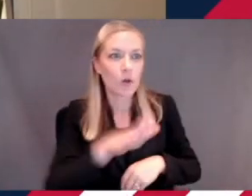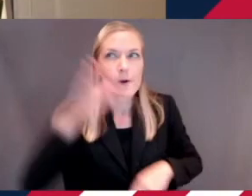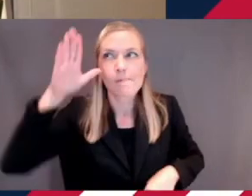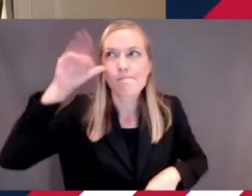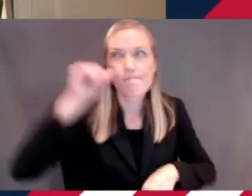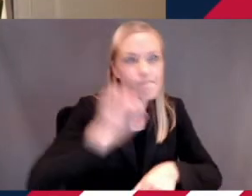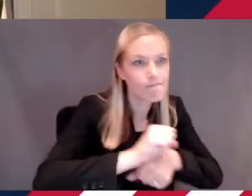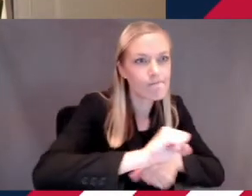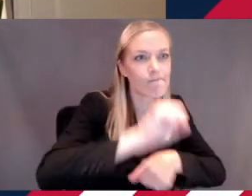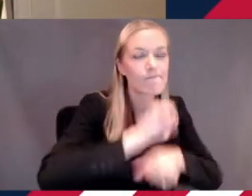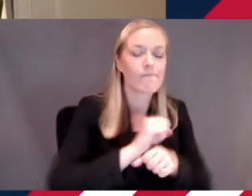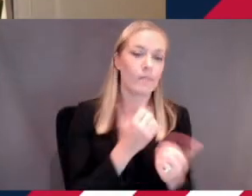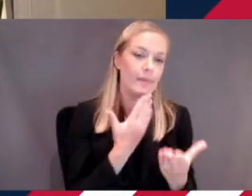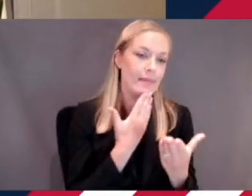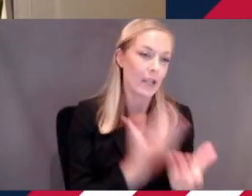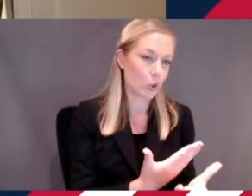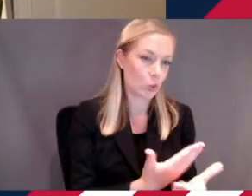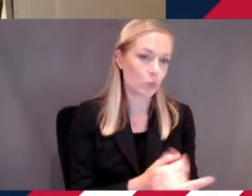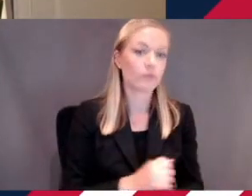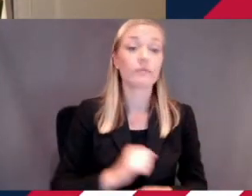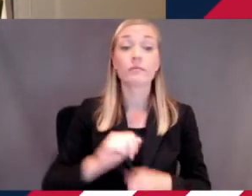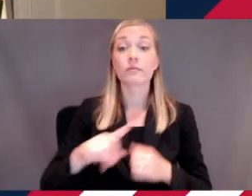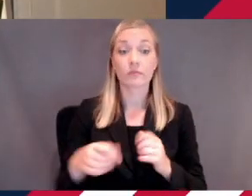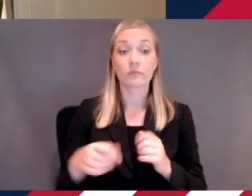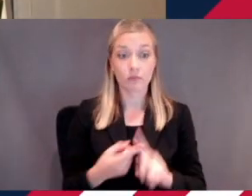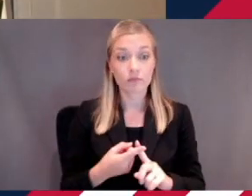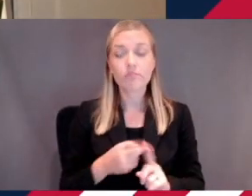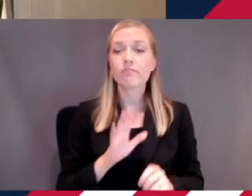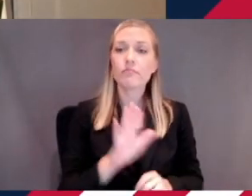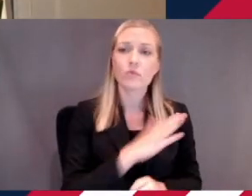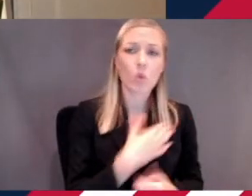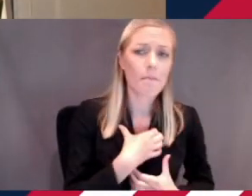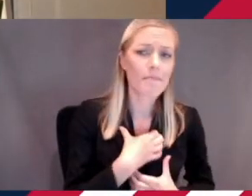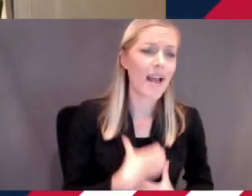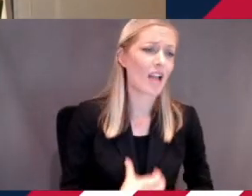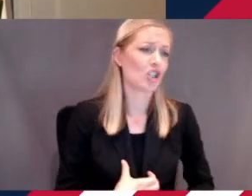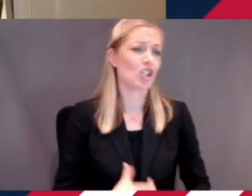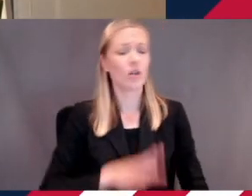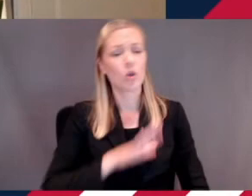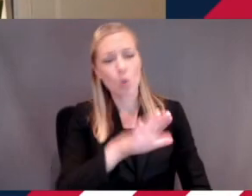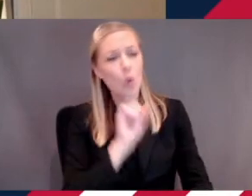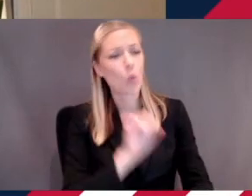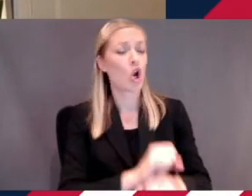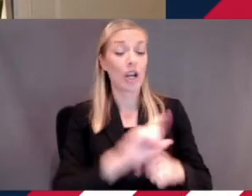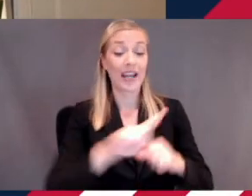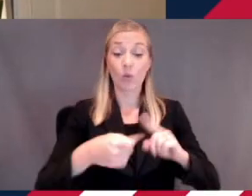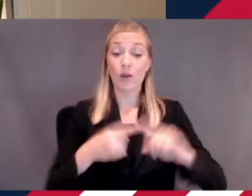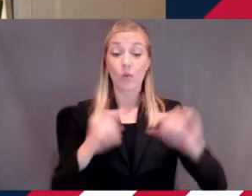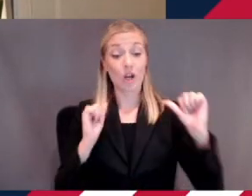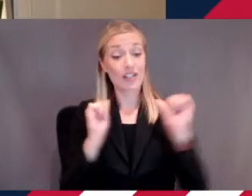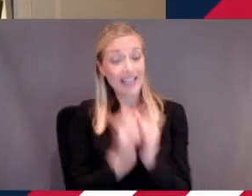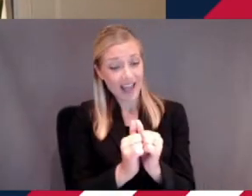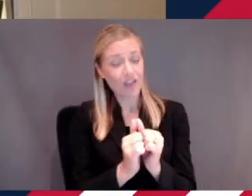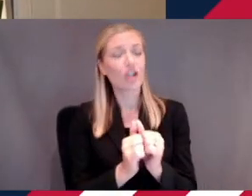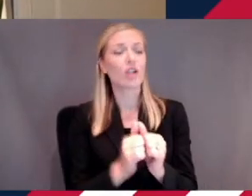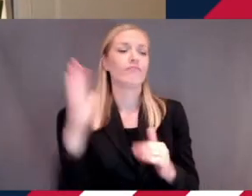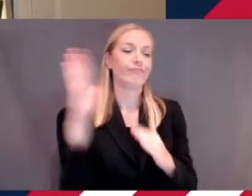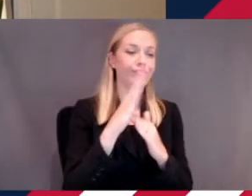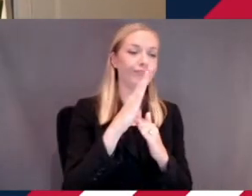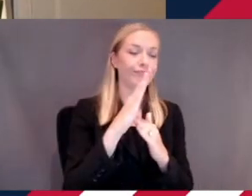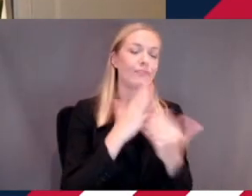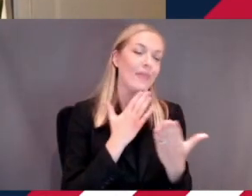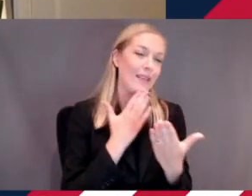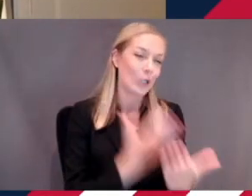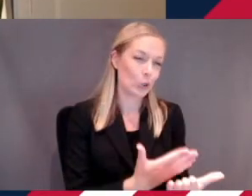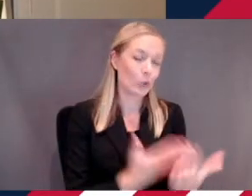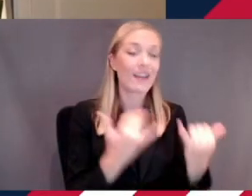when we work together, we're at our best. So with that, I want to say thanks, and I will turn it back to our